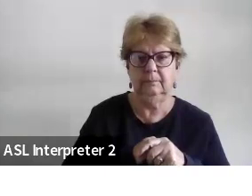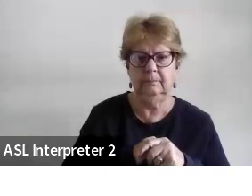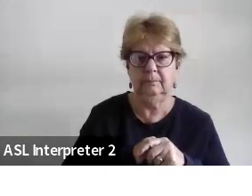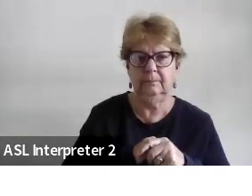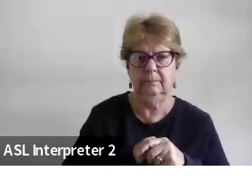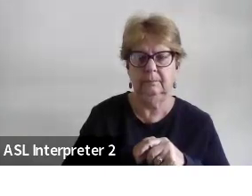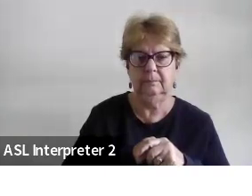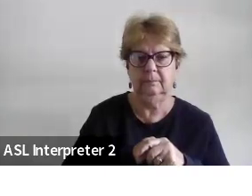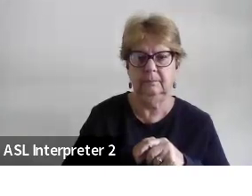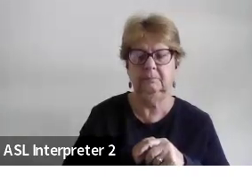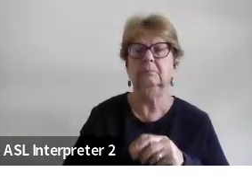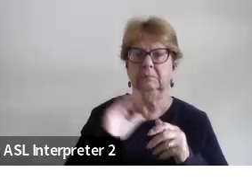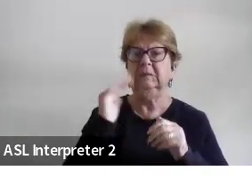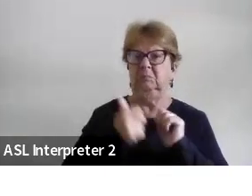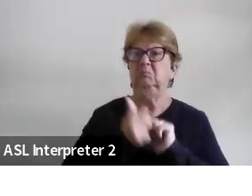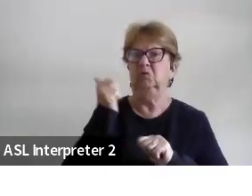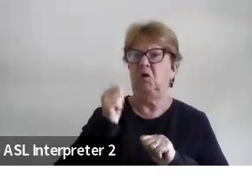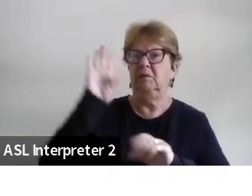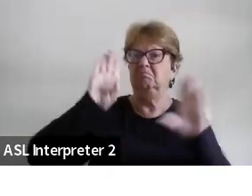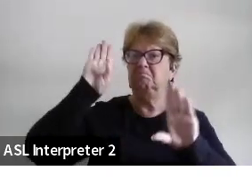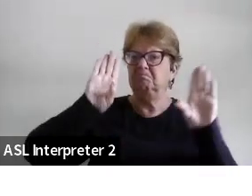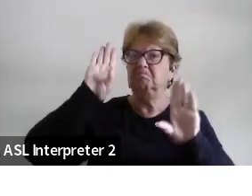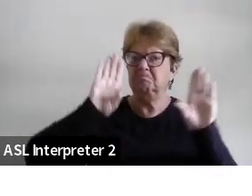Looks like I see the majority of the hands up, Caitlin.